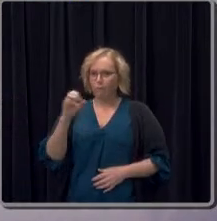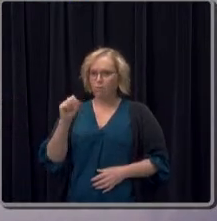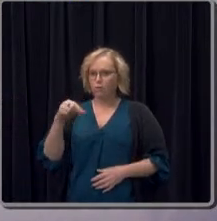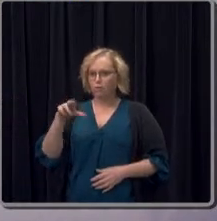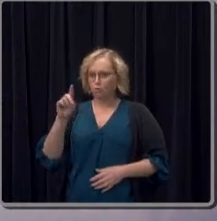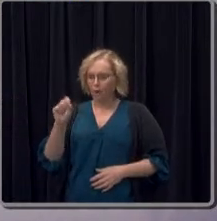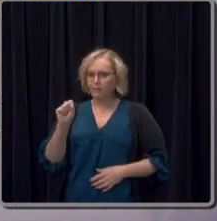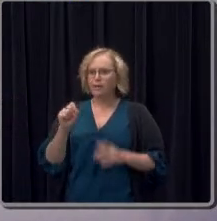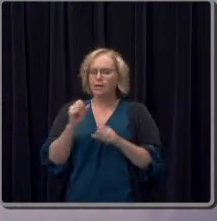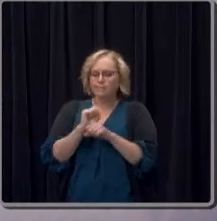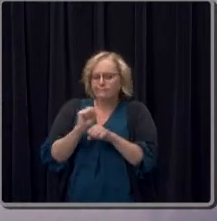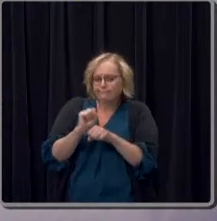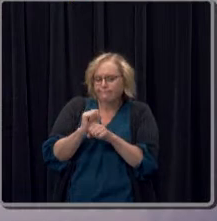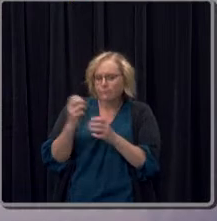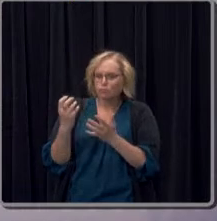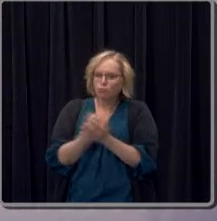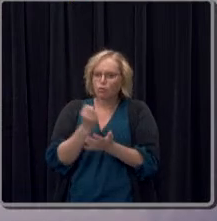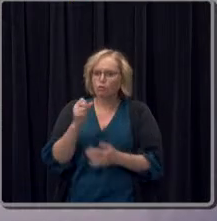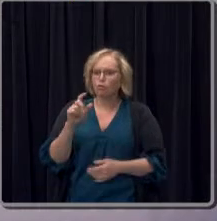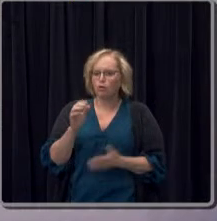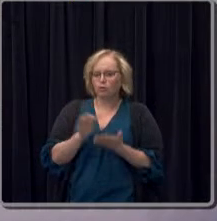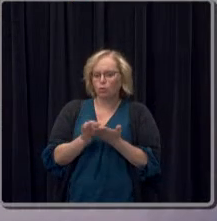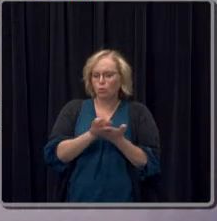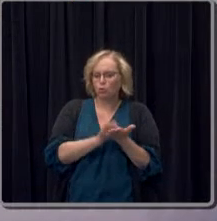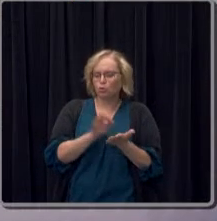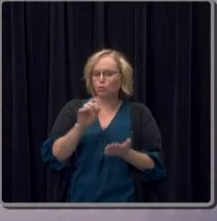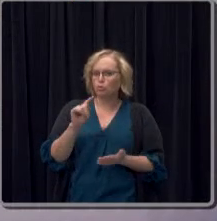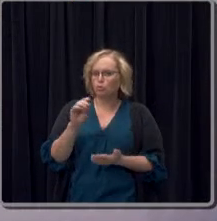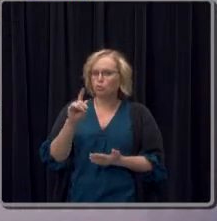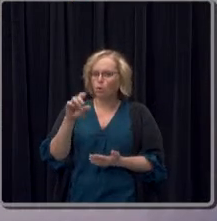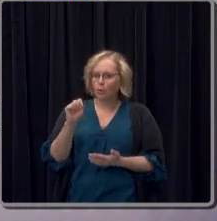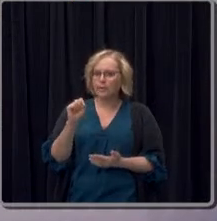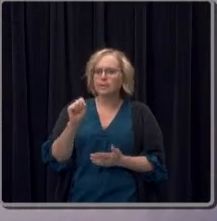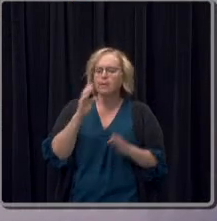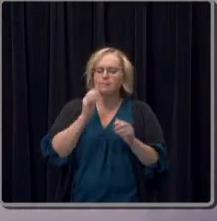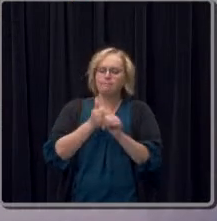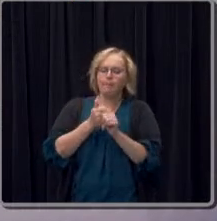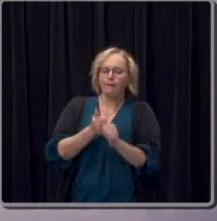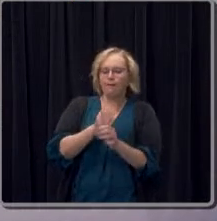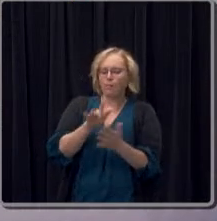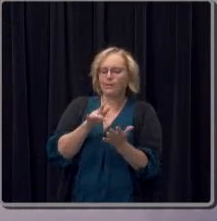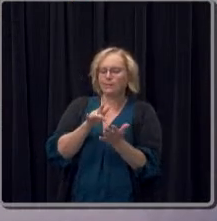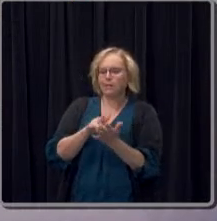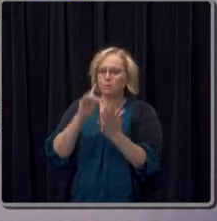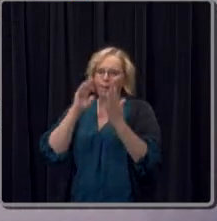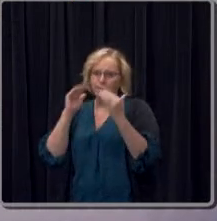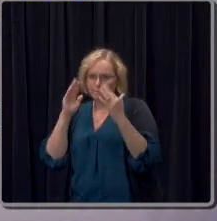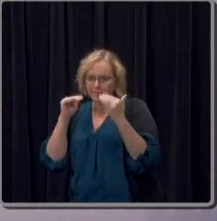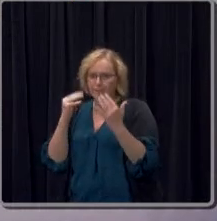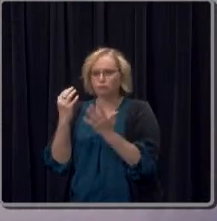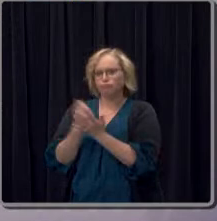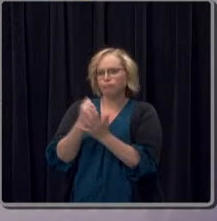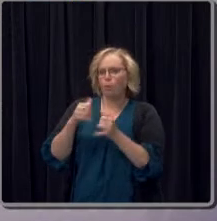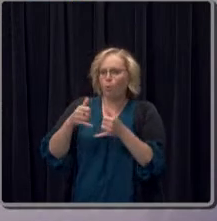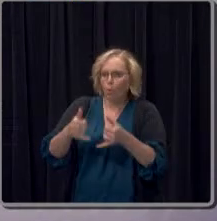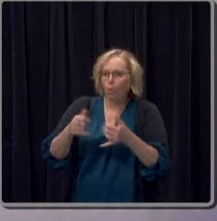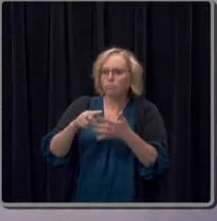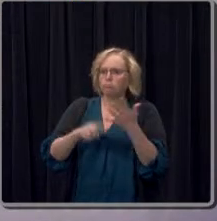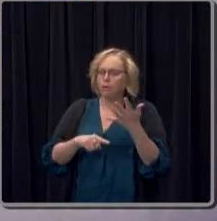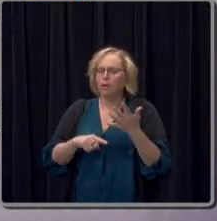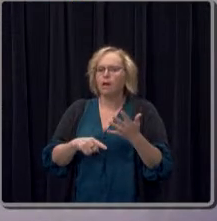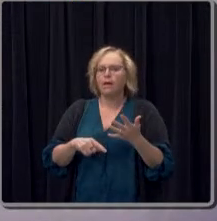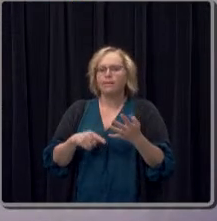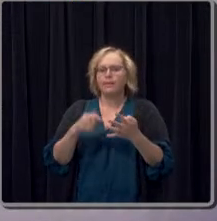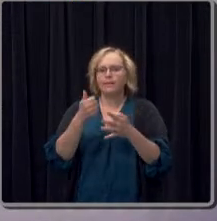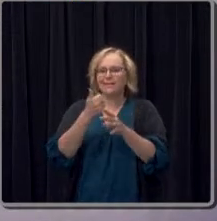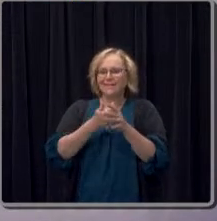following Central Cougar expectations and getting different awards and stuff. And then each quarter at